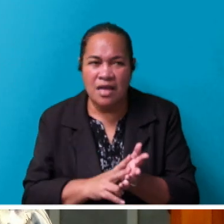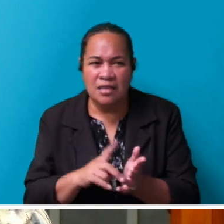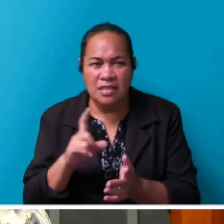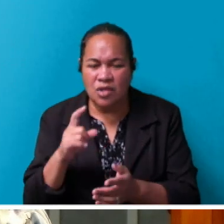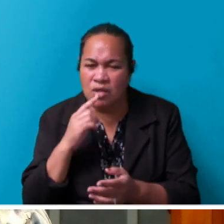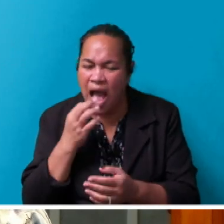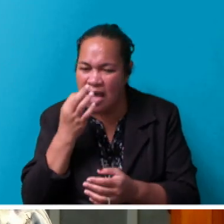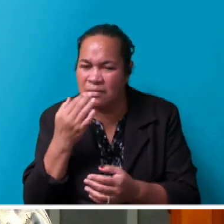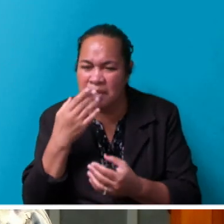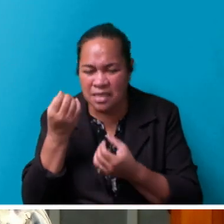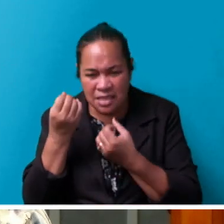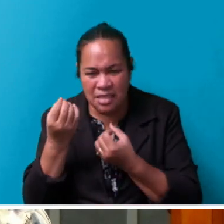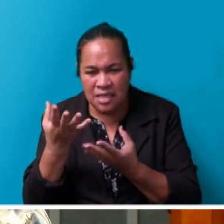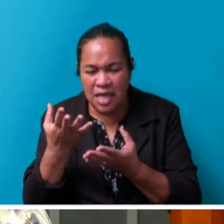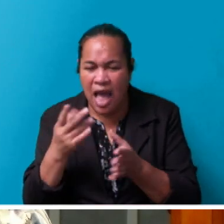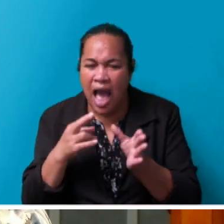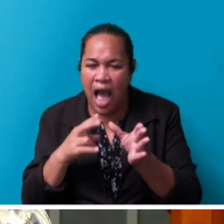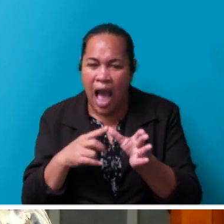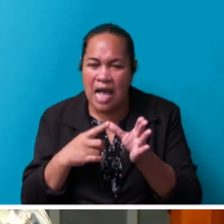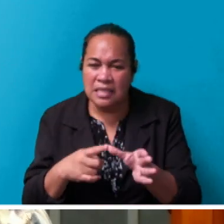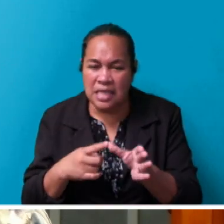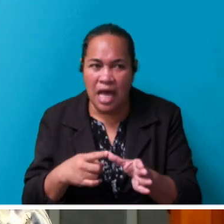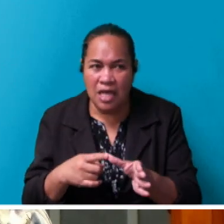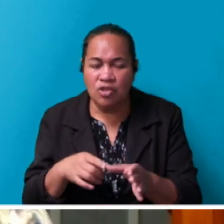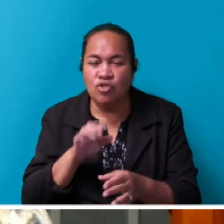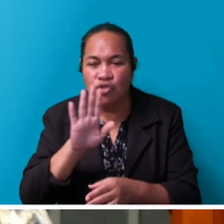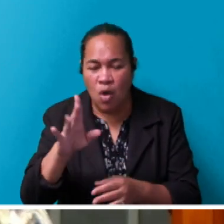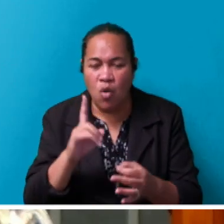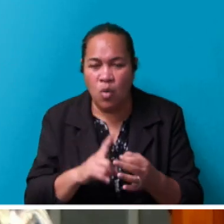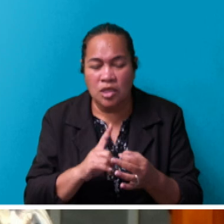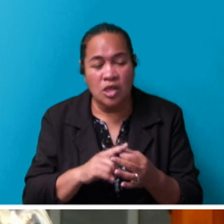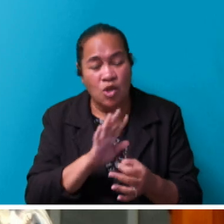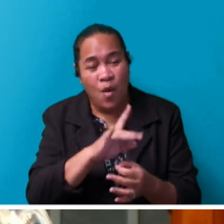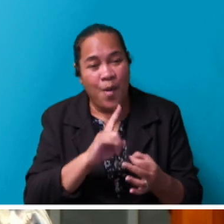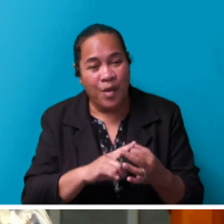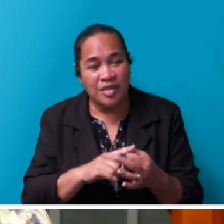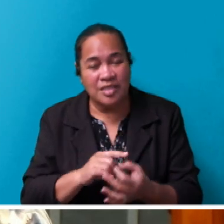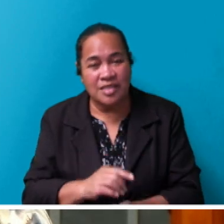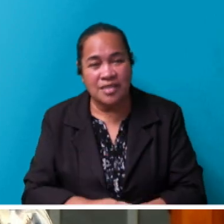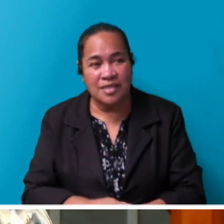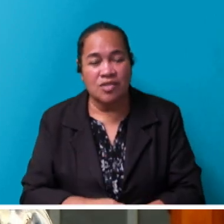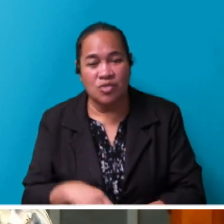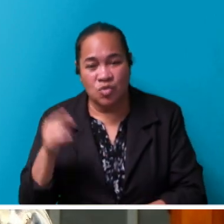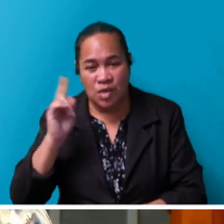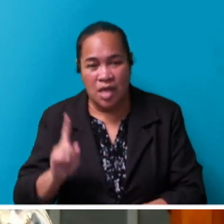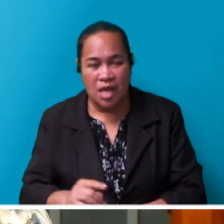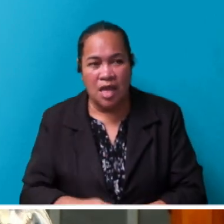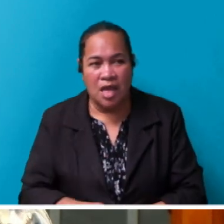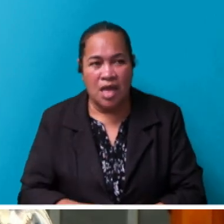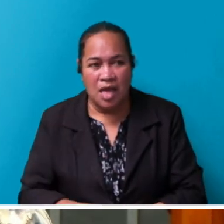some answers to the general question that was given today. So